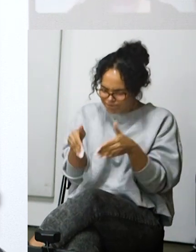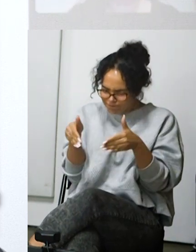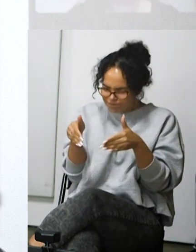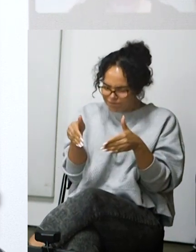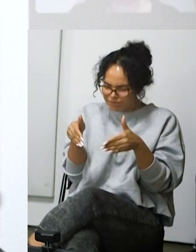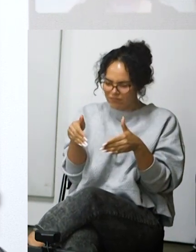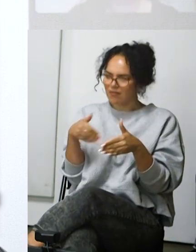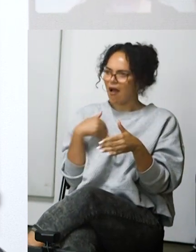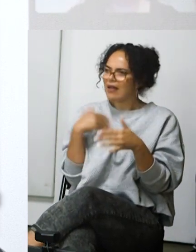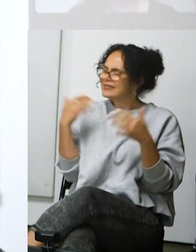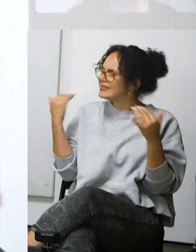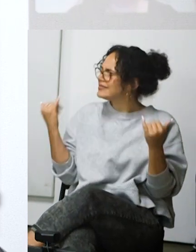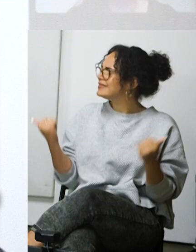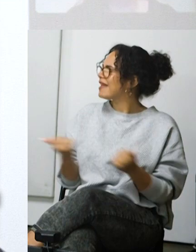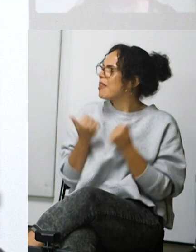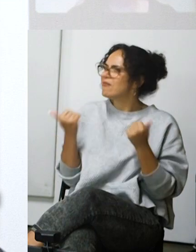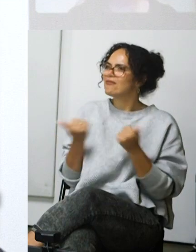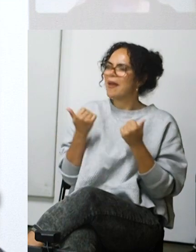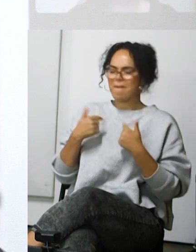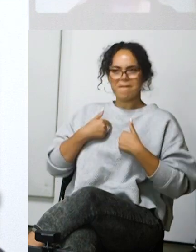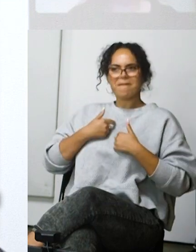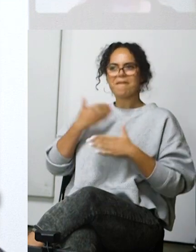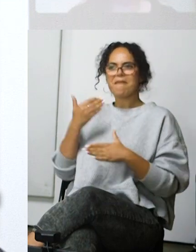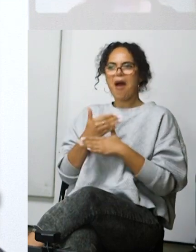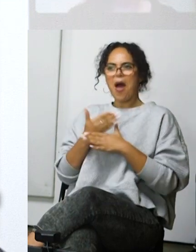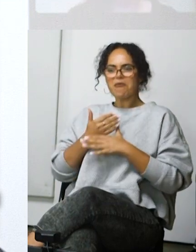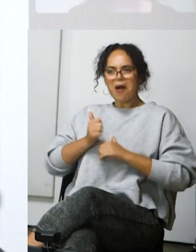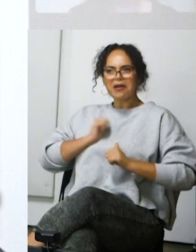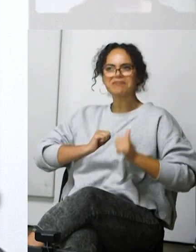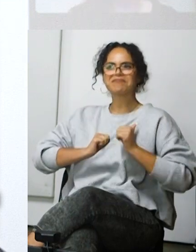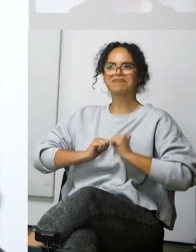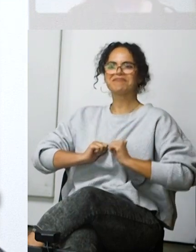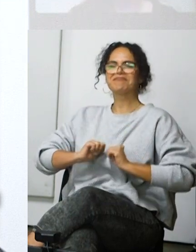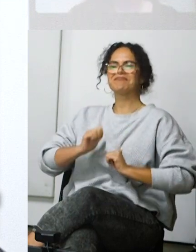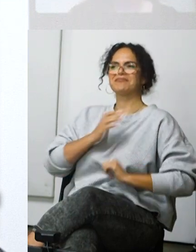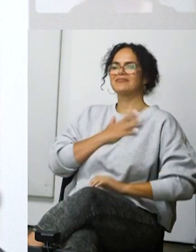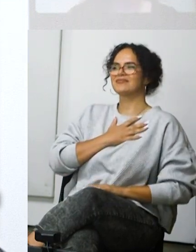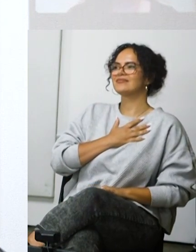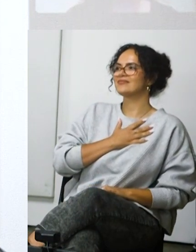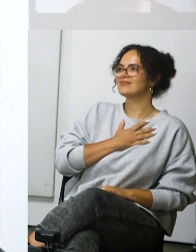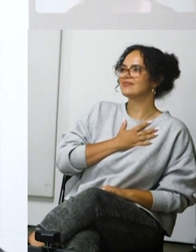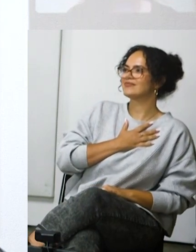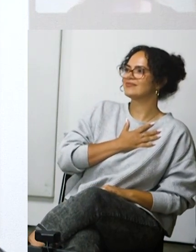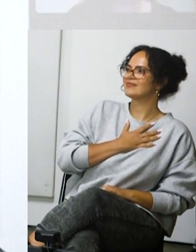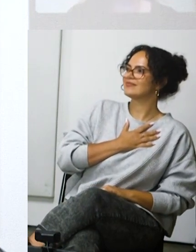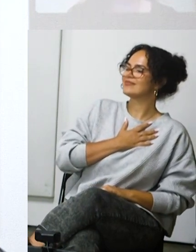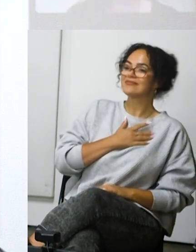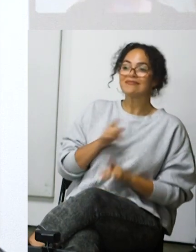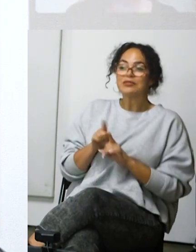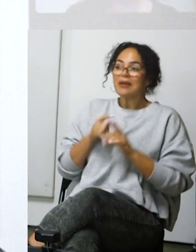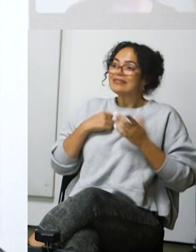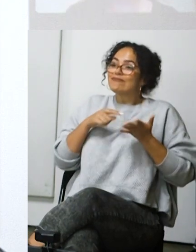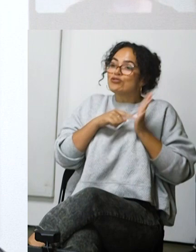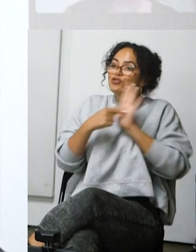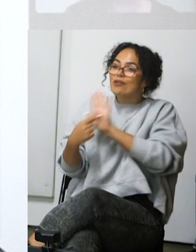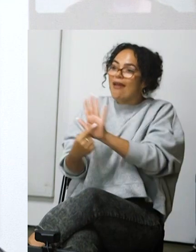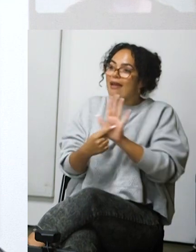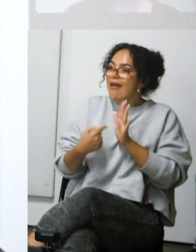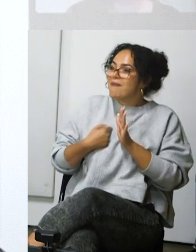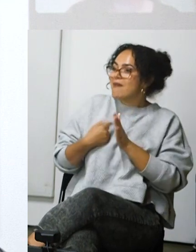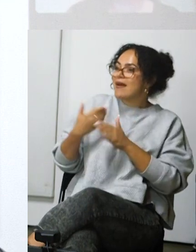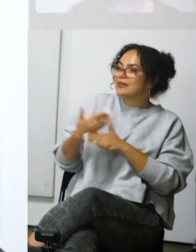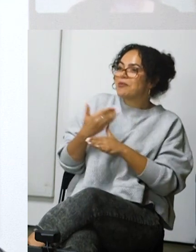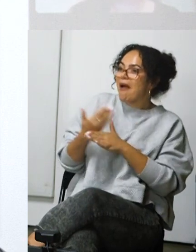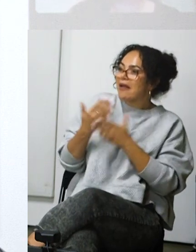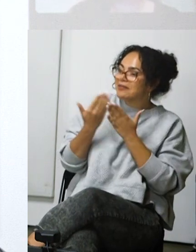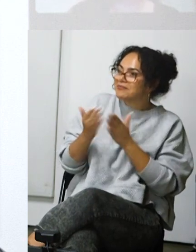want to celebrate that in my work. And it's also important to me that my art is accessible to other people. So when I